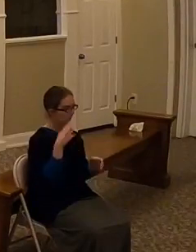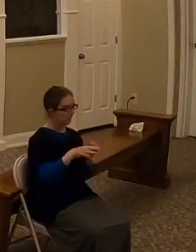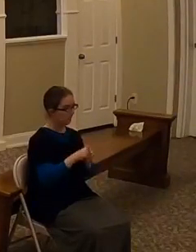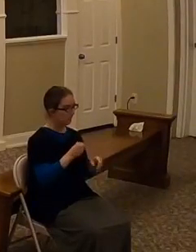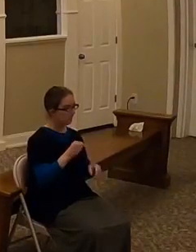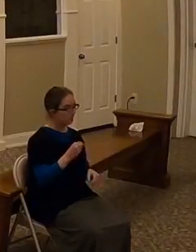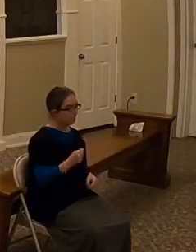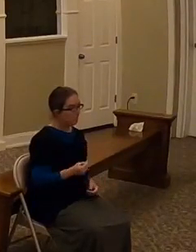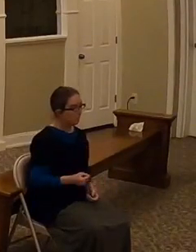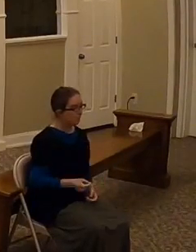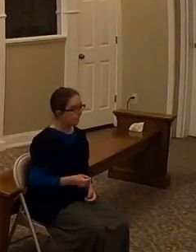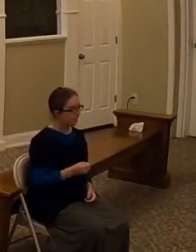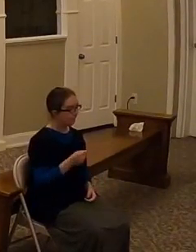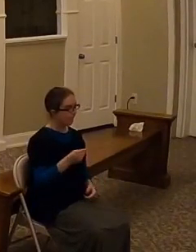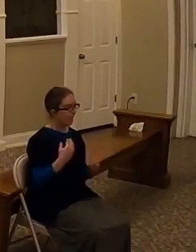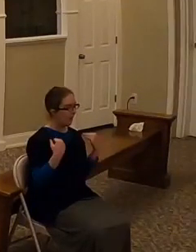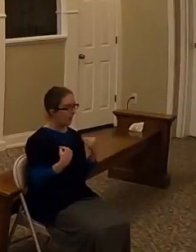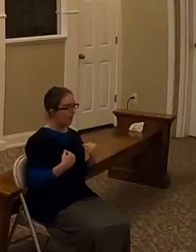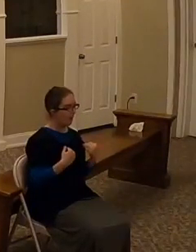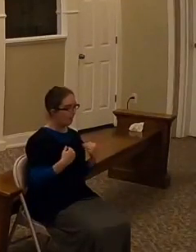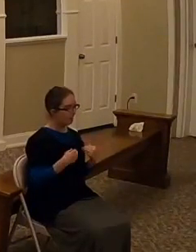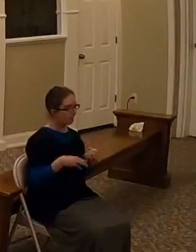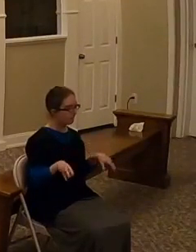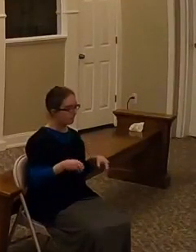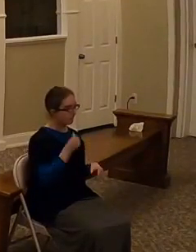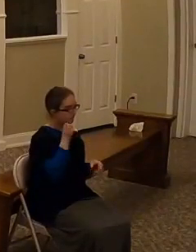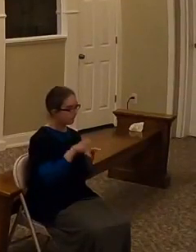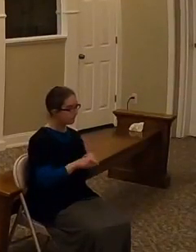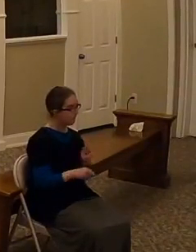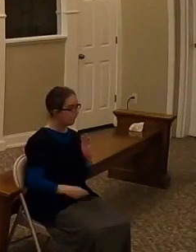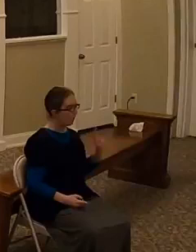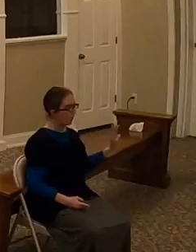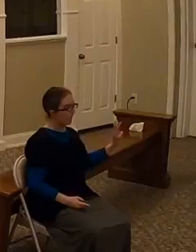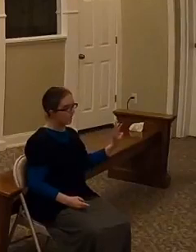of. He didn't have on the wedding garment, Sister West.